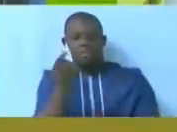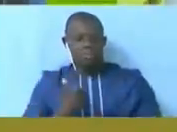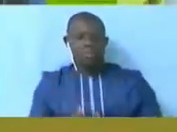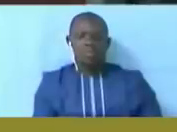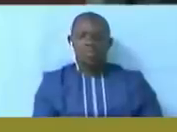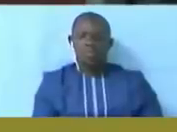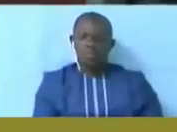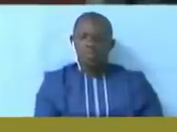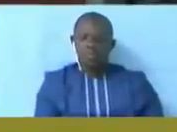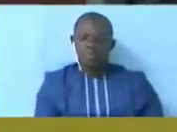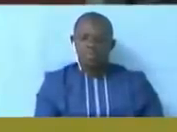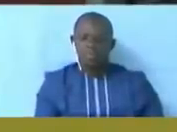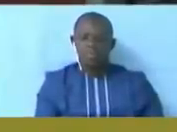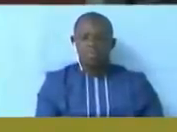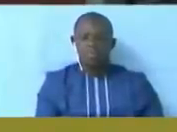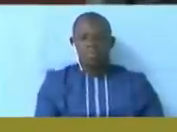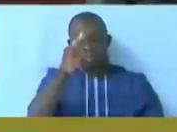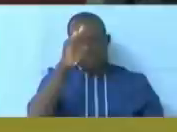Okay, my final question.